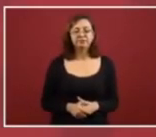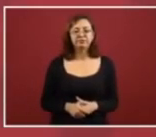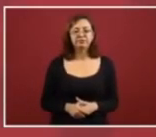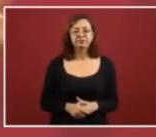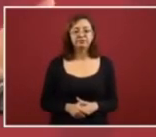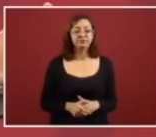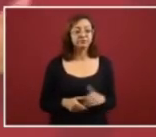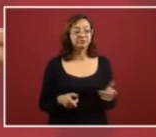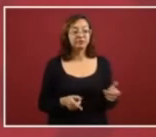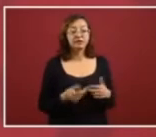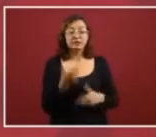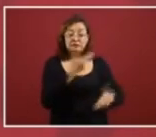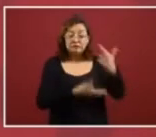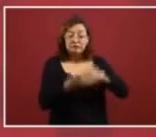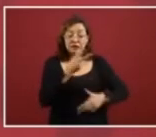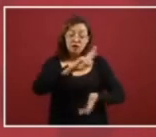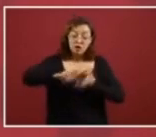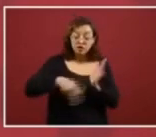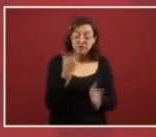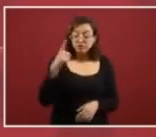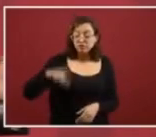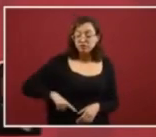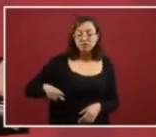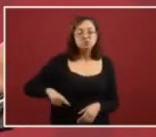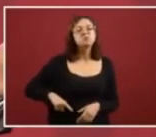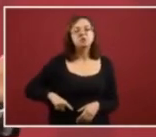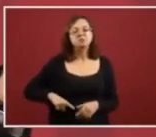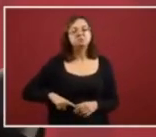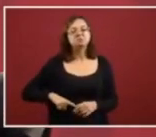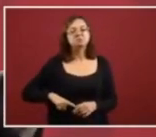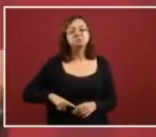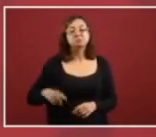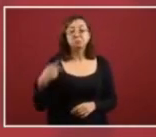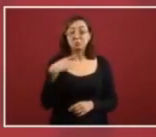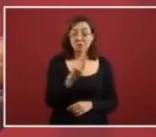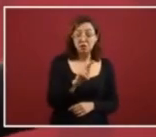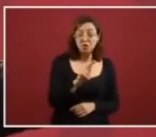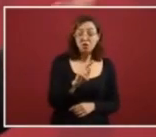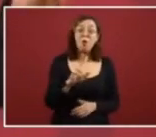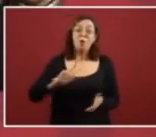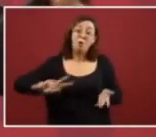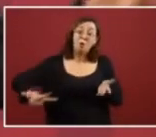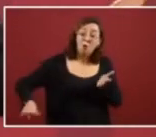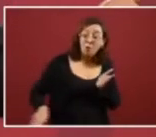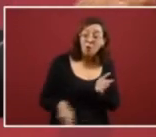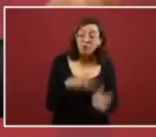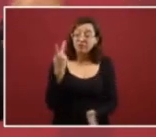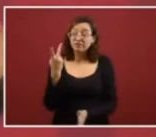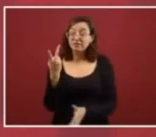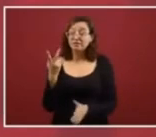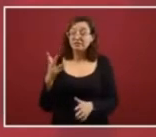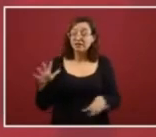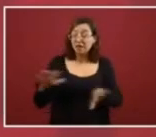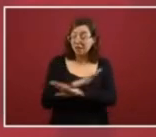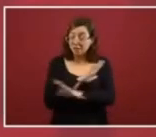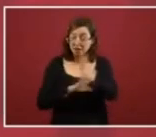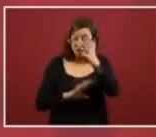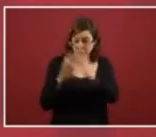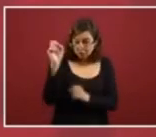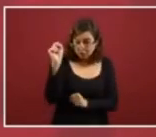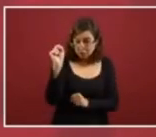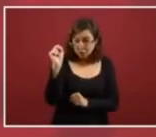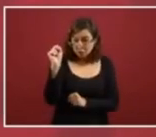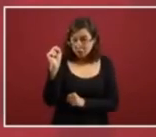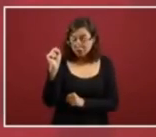que ya no puedan, that they no longer ¿cómo? Will be able to. How could they? Van a modificar la constitución. How are they going to modify